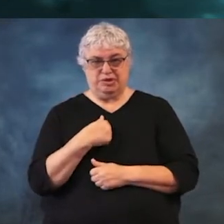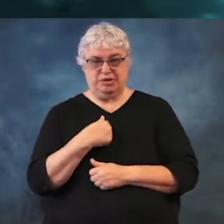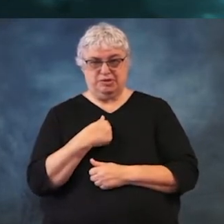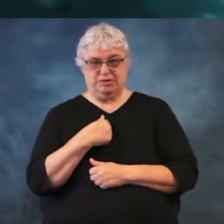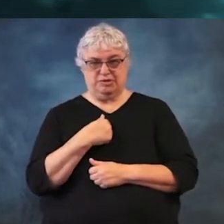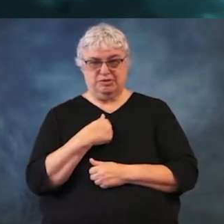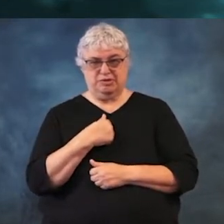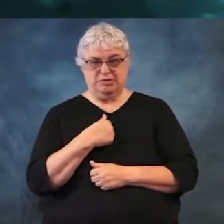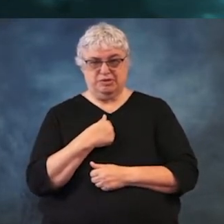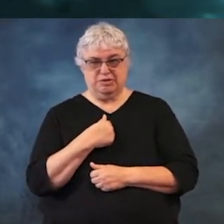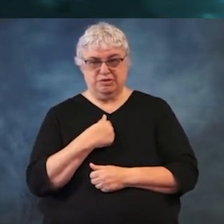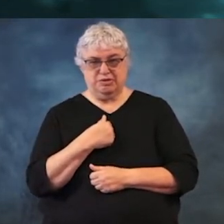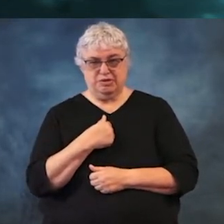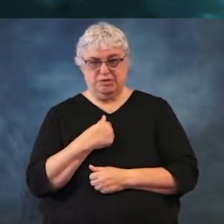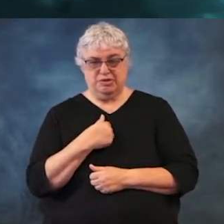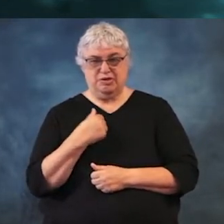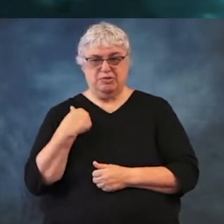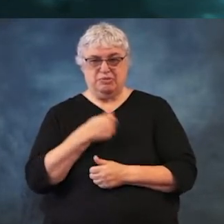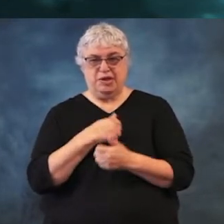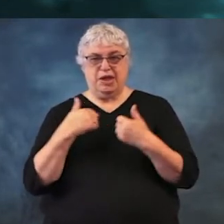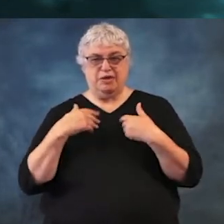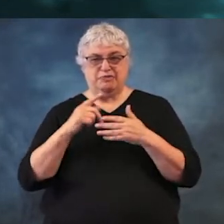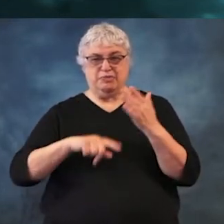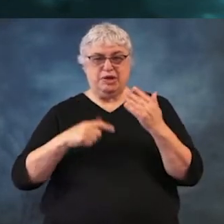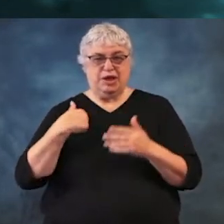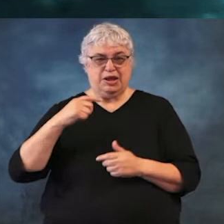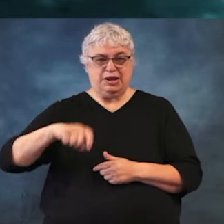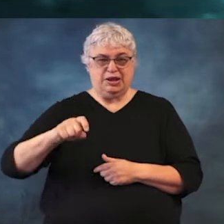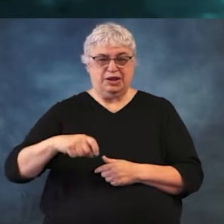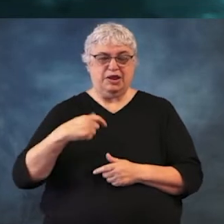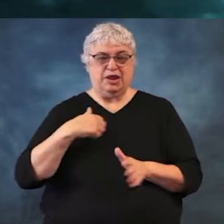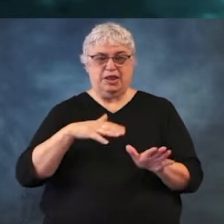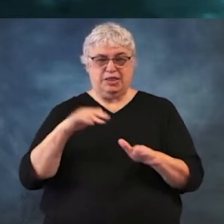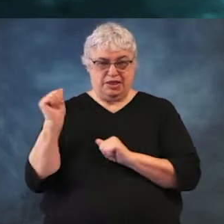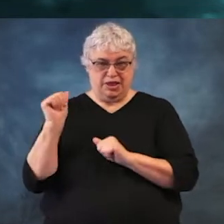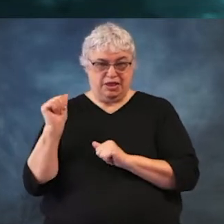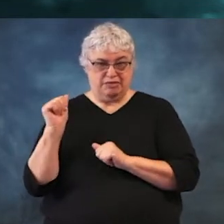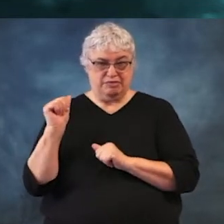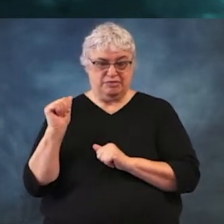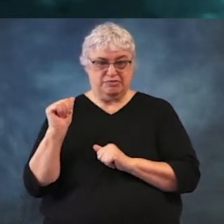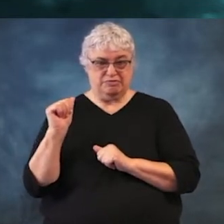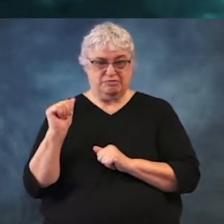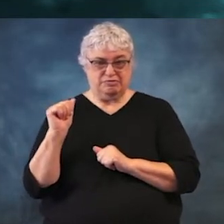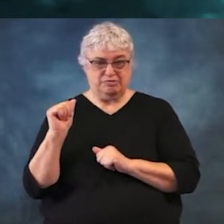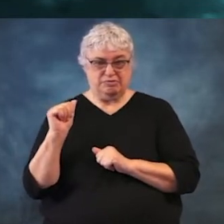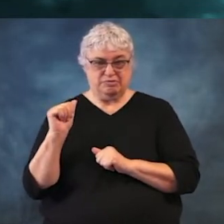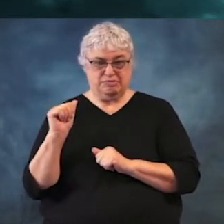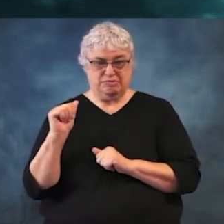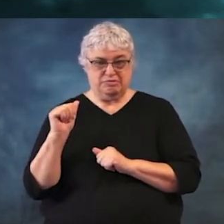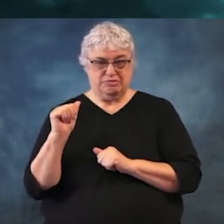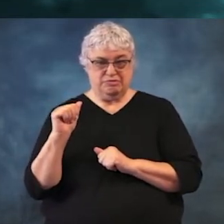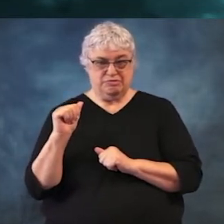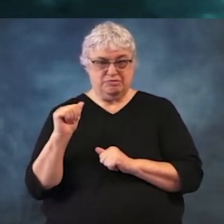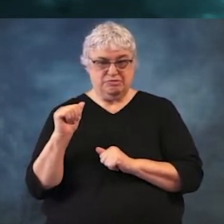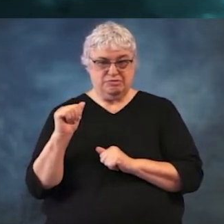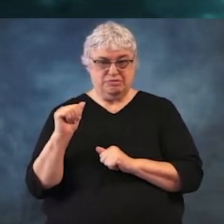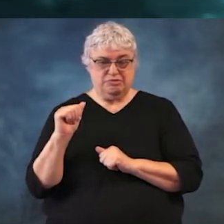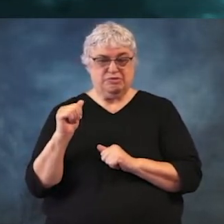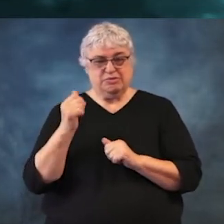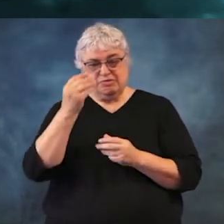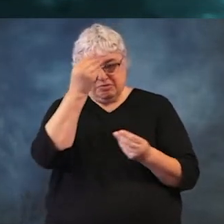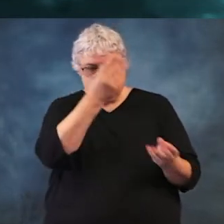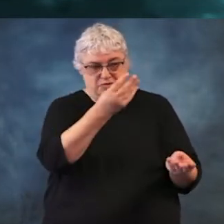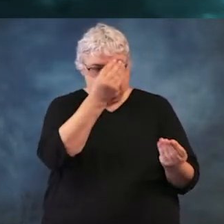so we're covered. But when I have to leave, I make sure I give uh, quite a